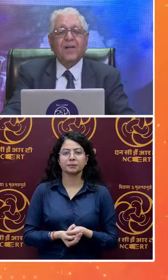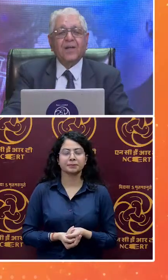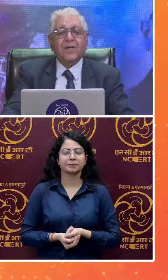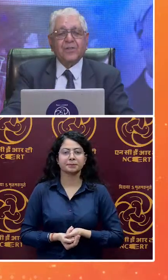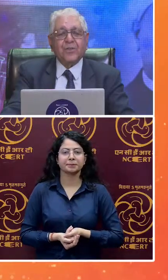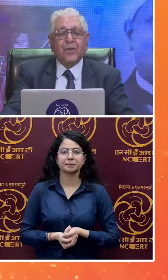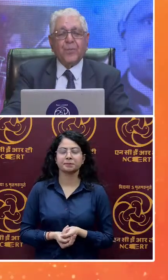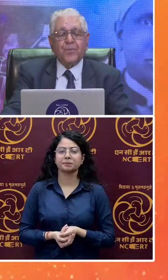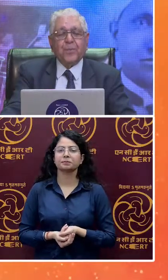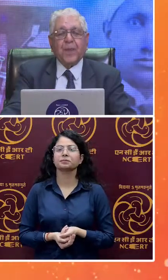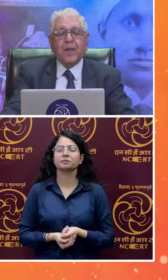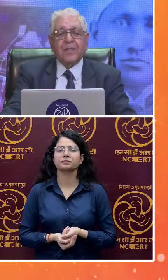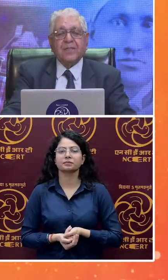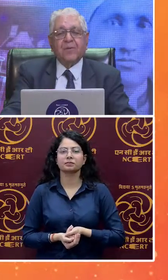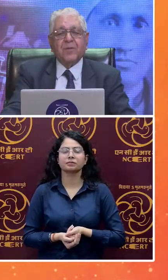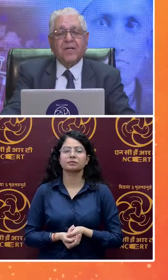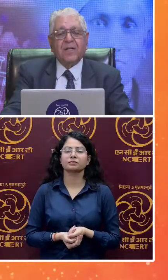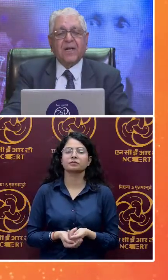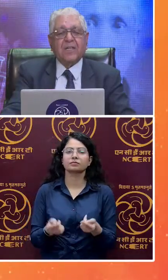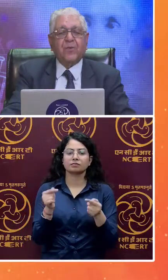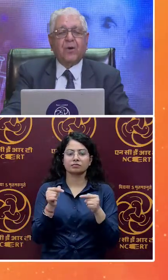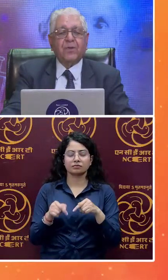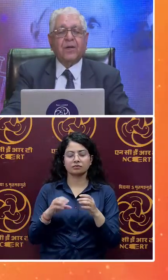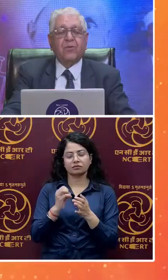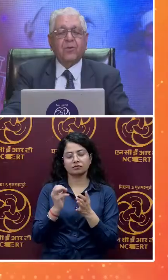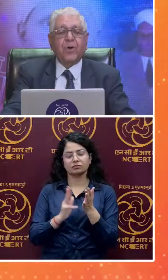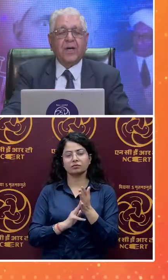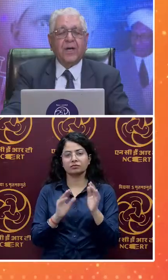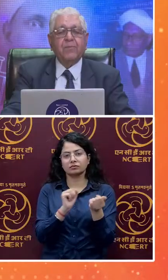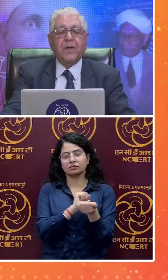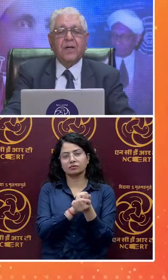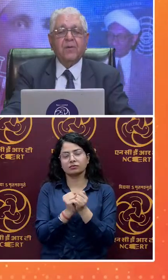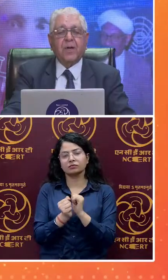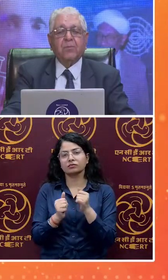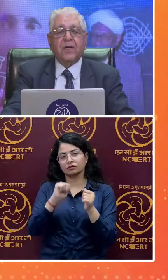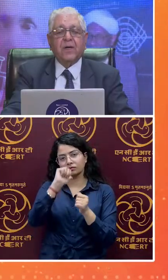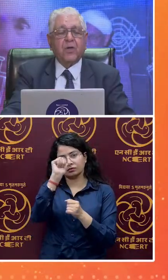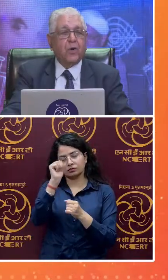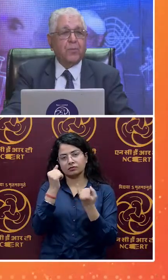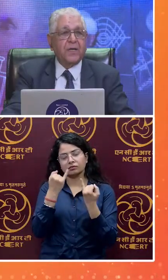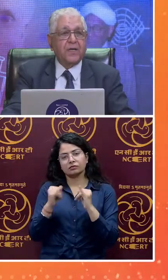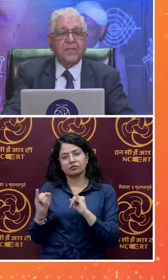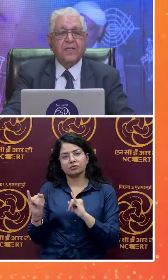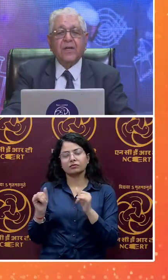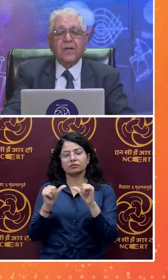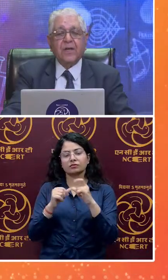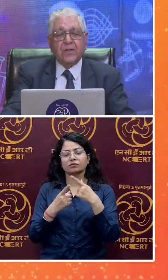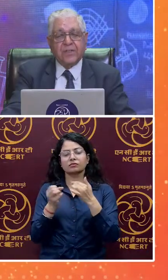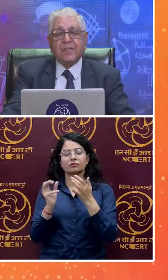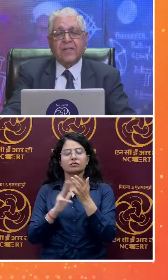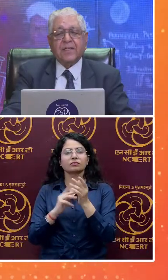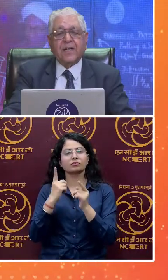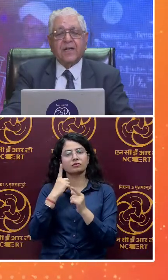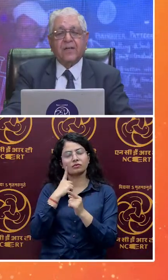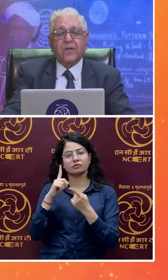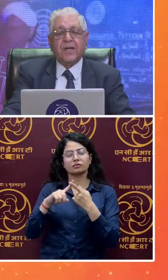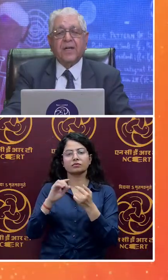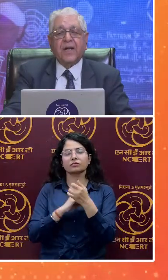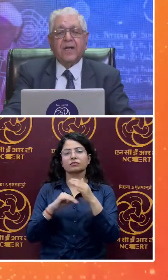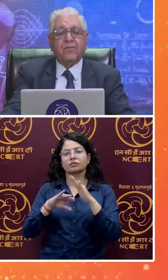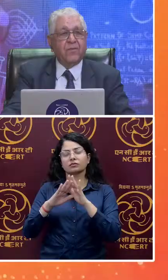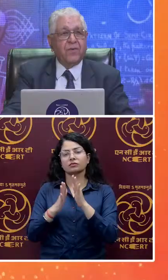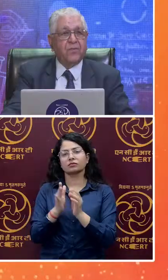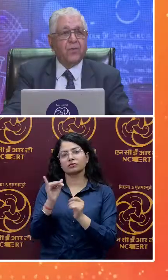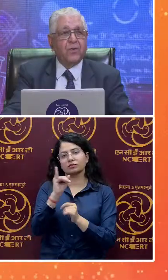Society. So, this commission transformed into an independent department of atomic energy 6 years later, only